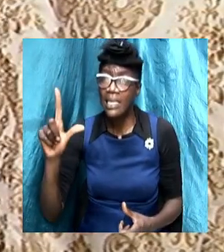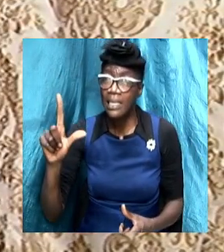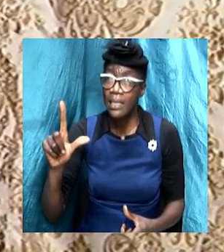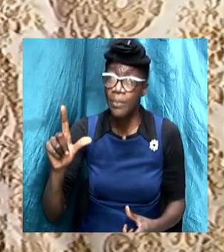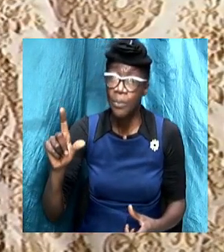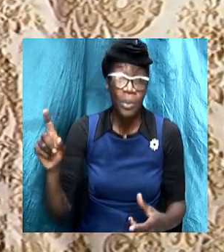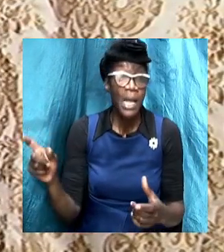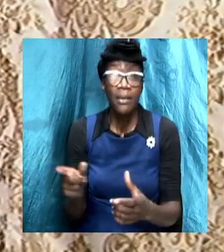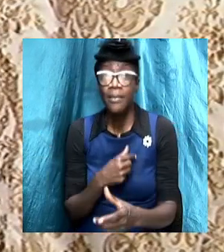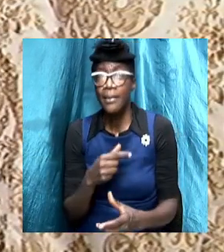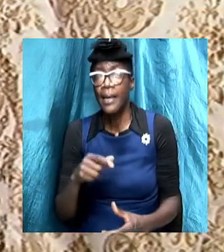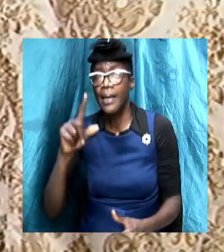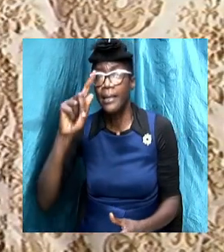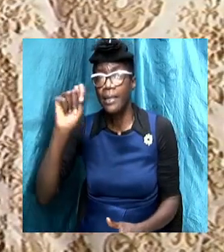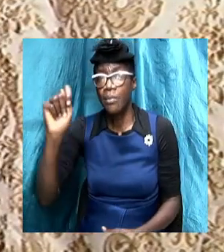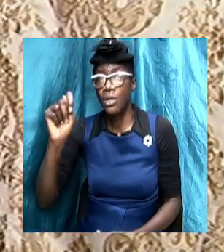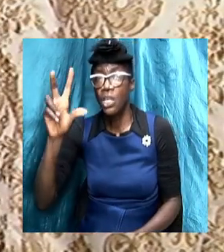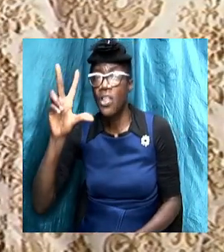Now,